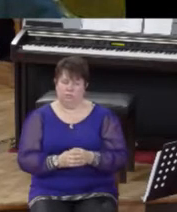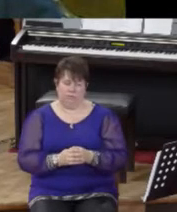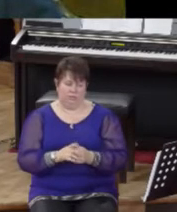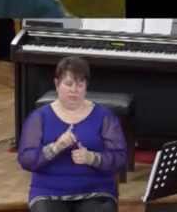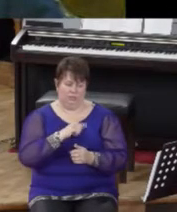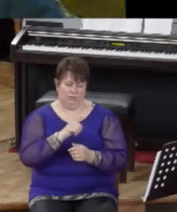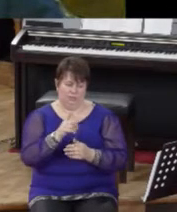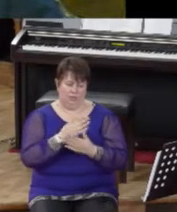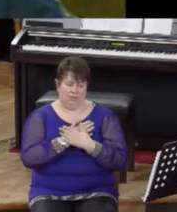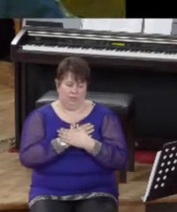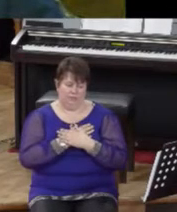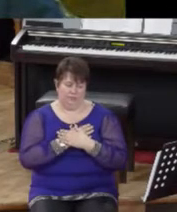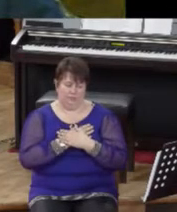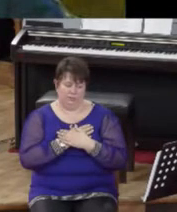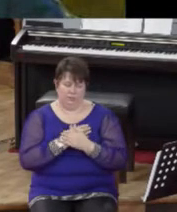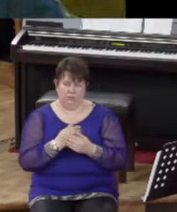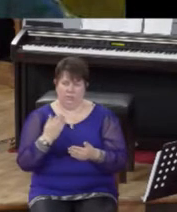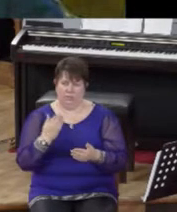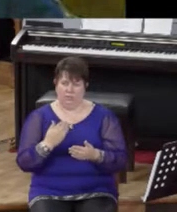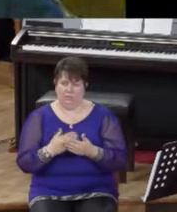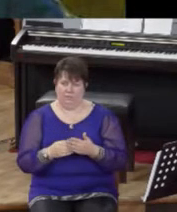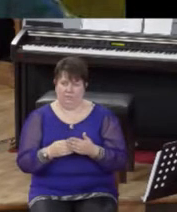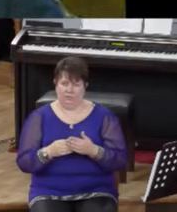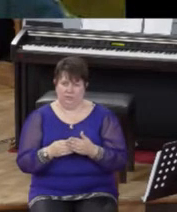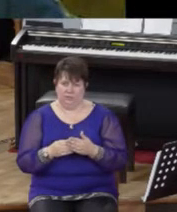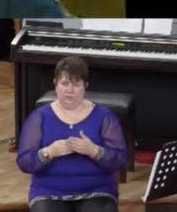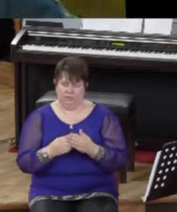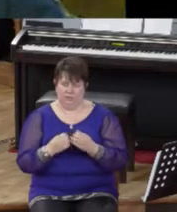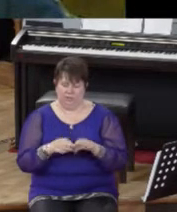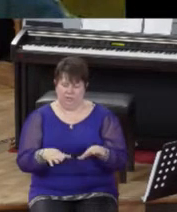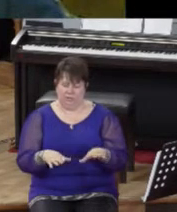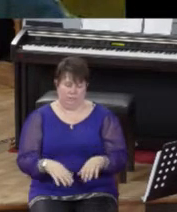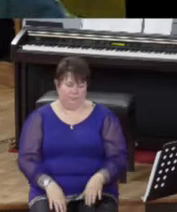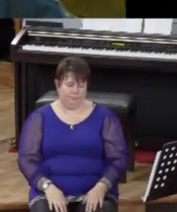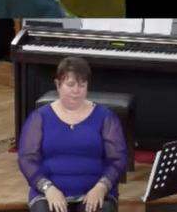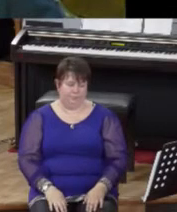that love which will never let us go.